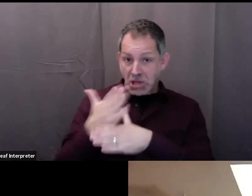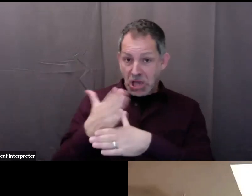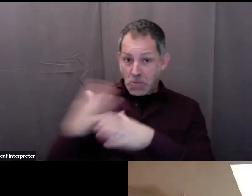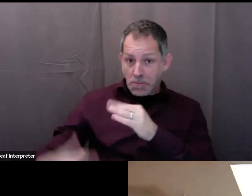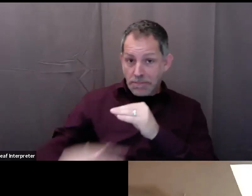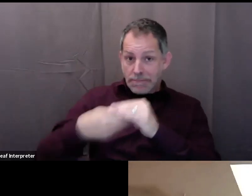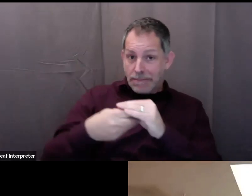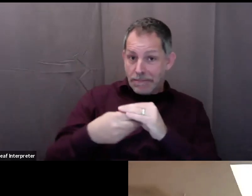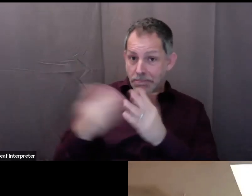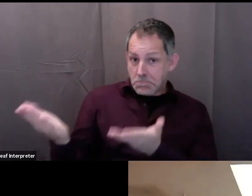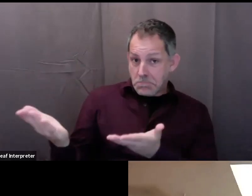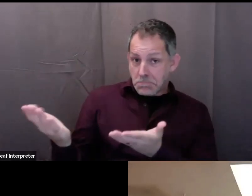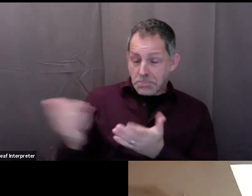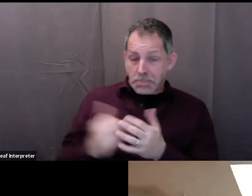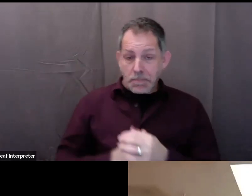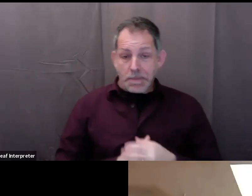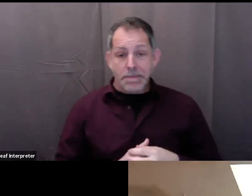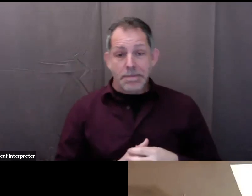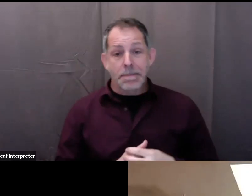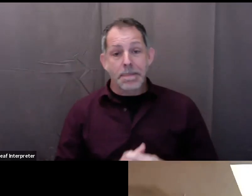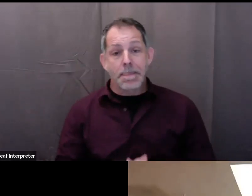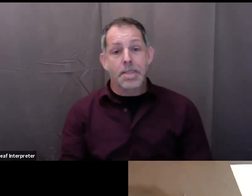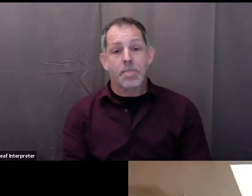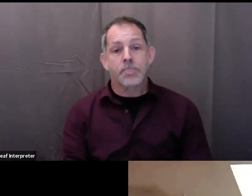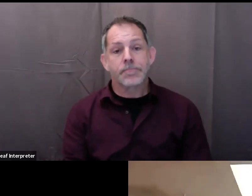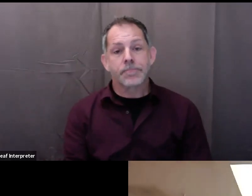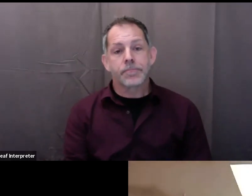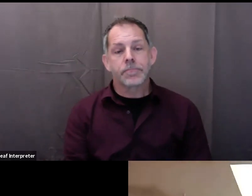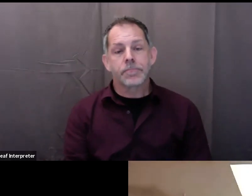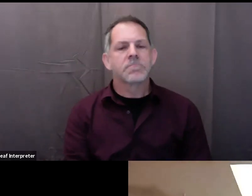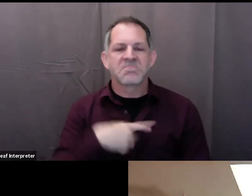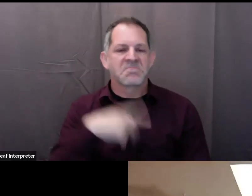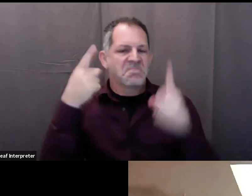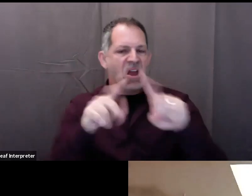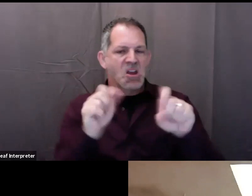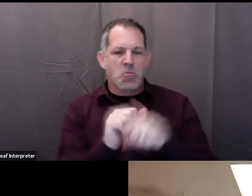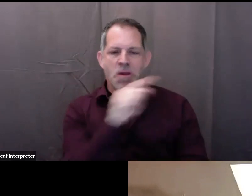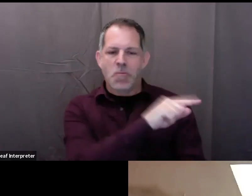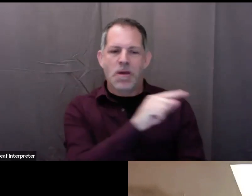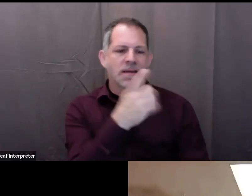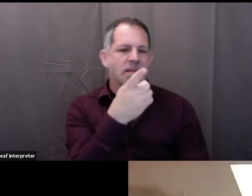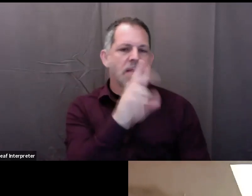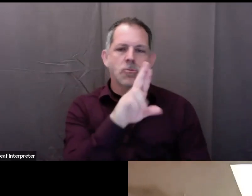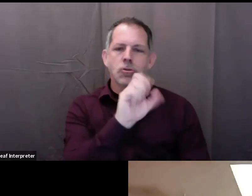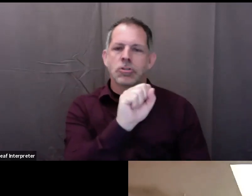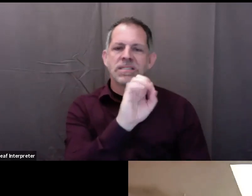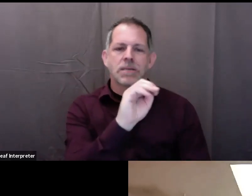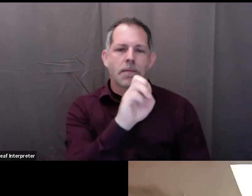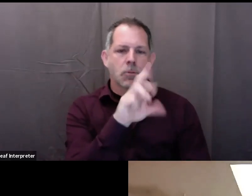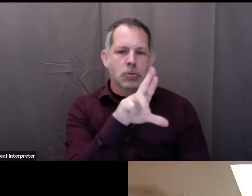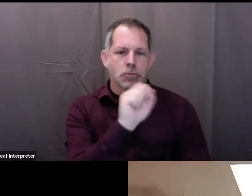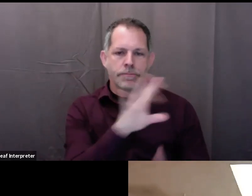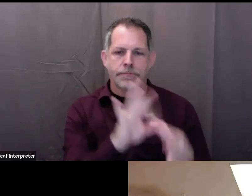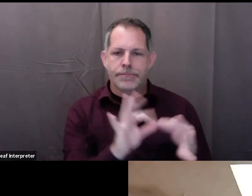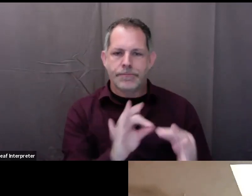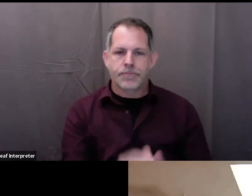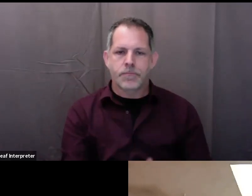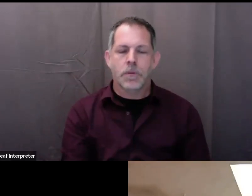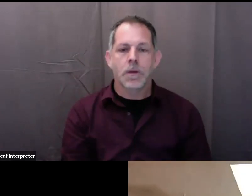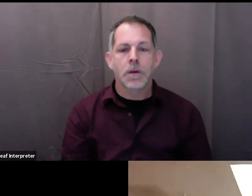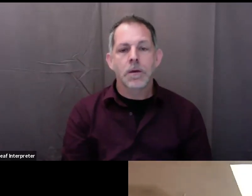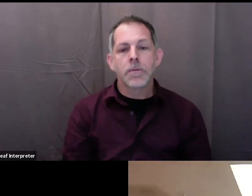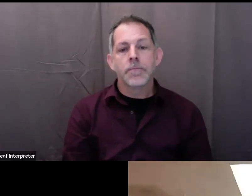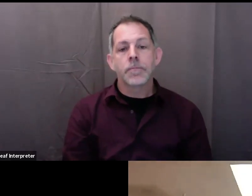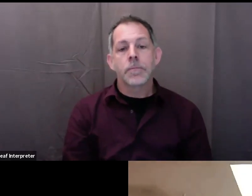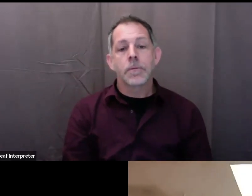Agreed, Executive Summers. It's not, is it on the list of possibilities? Sure, but we're not